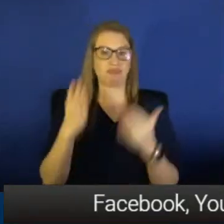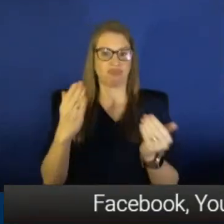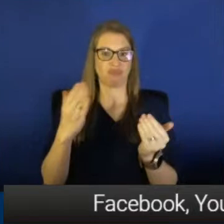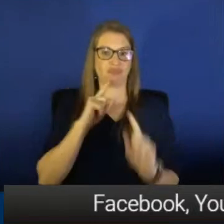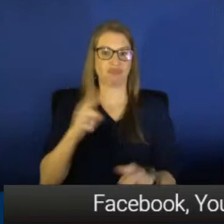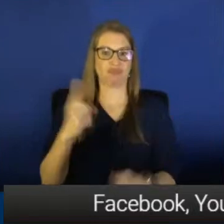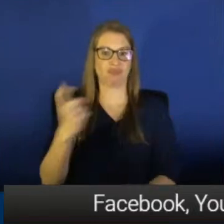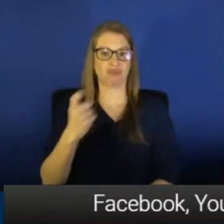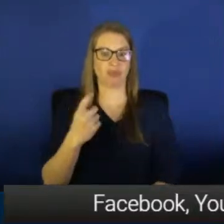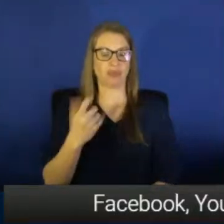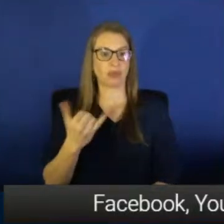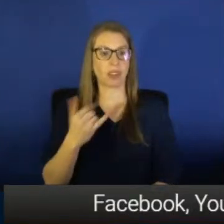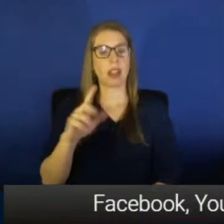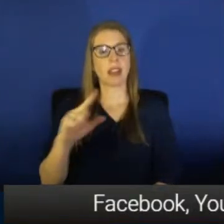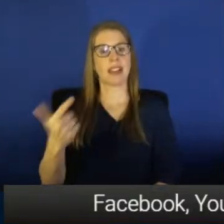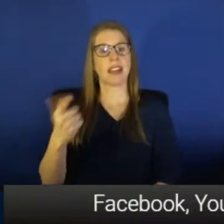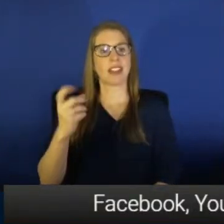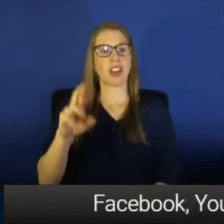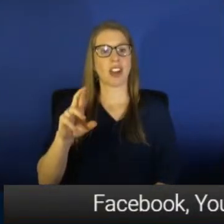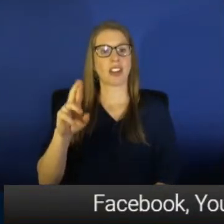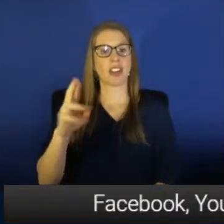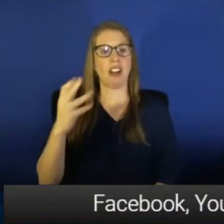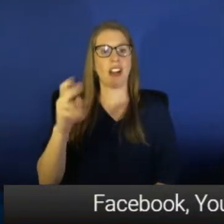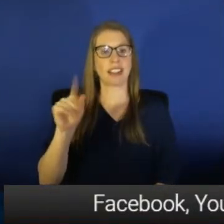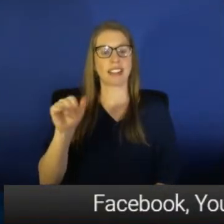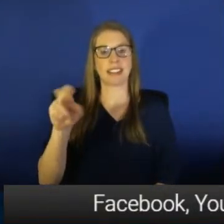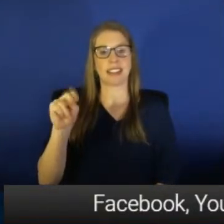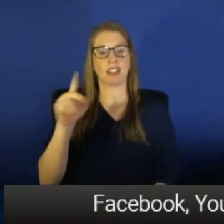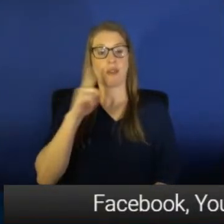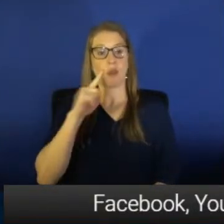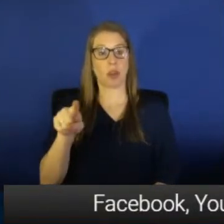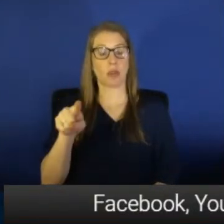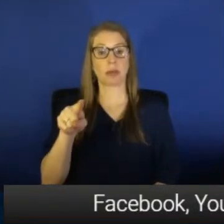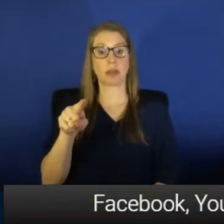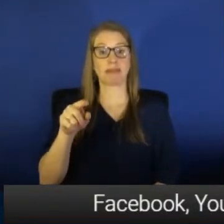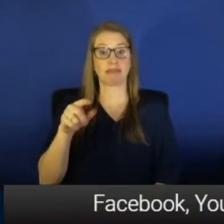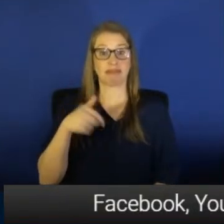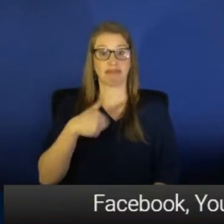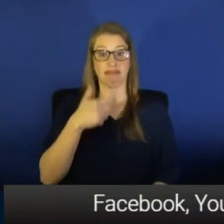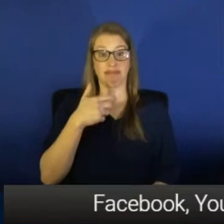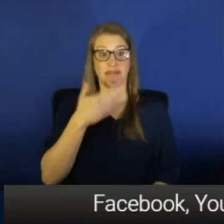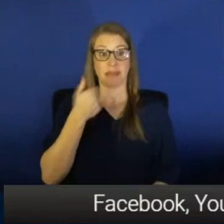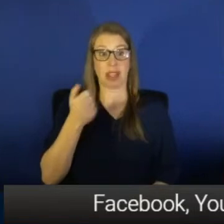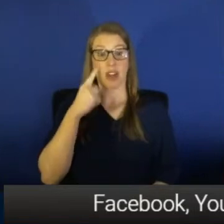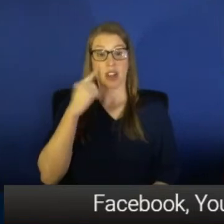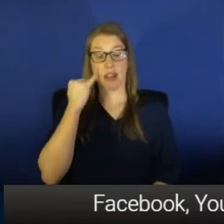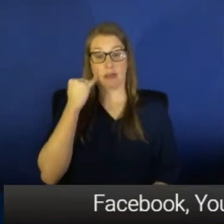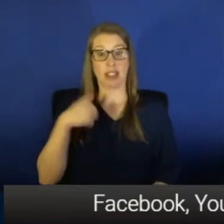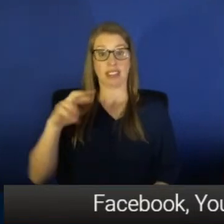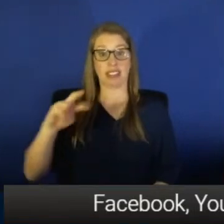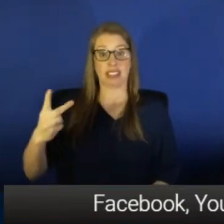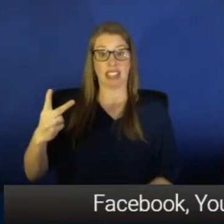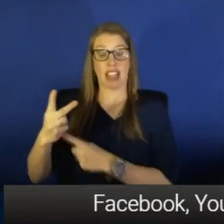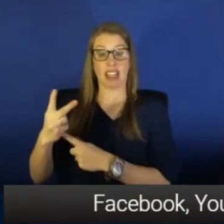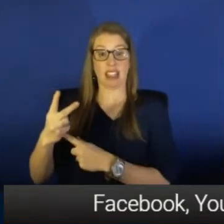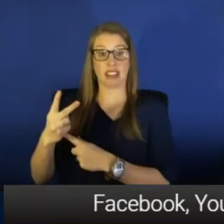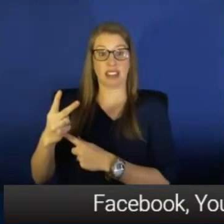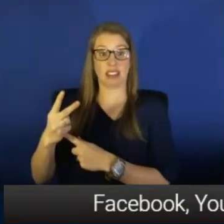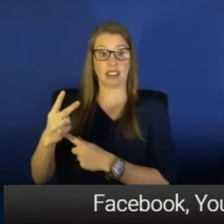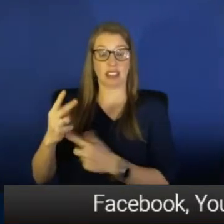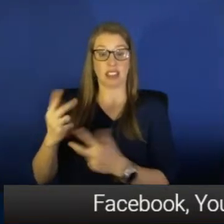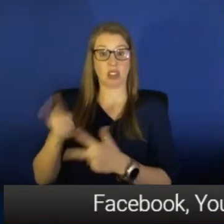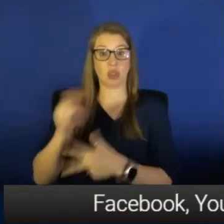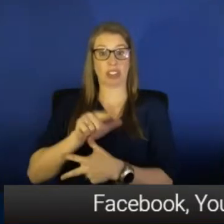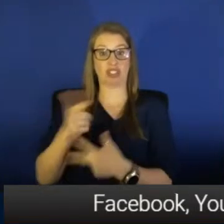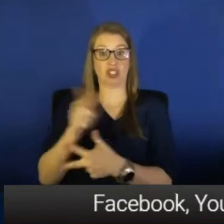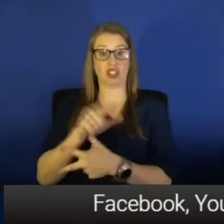Hawkinson, it's for you. So Nada wants to know, would it be better when I get my second booster to switch People are wondering about the big switch. Yeah.